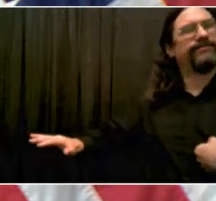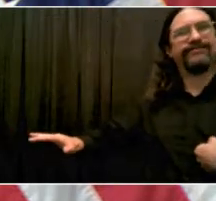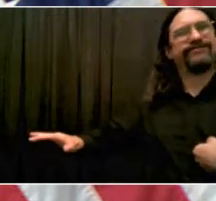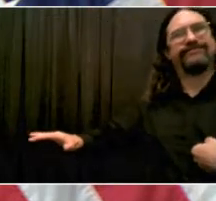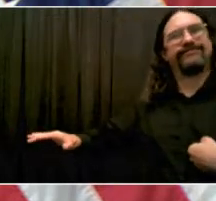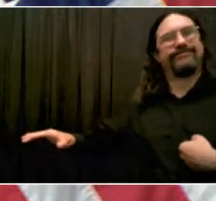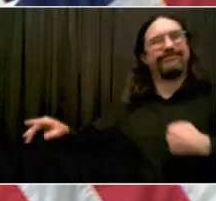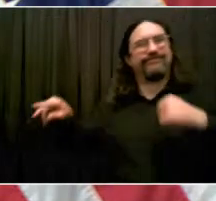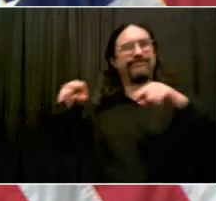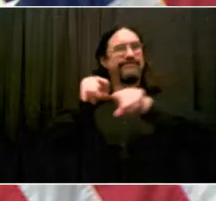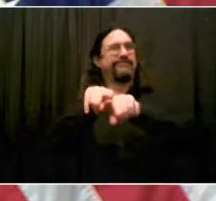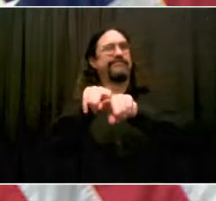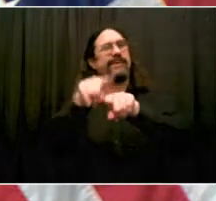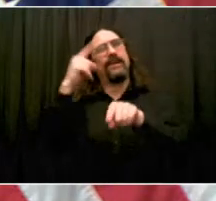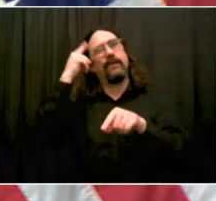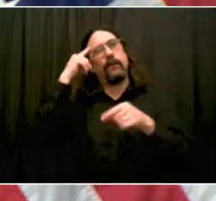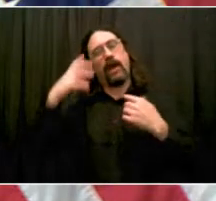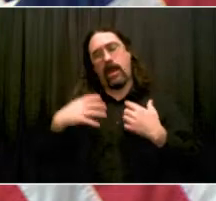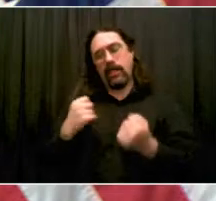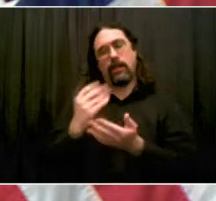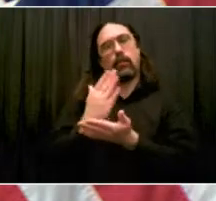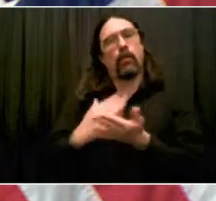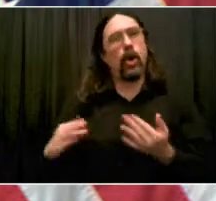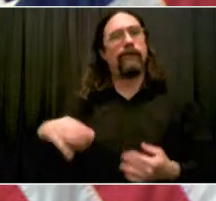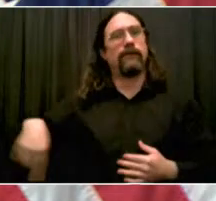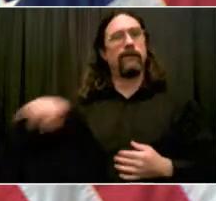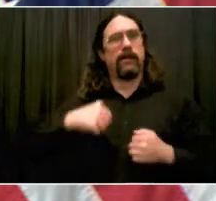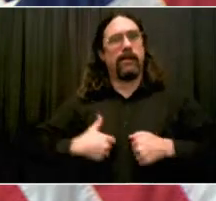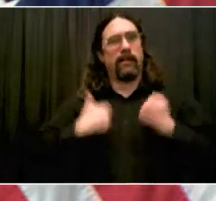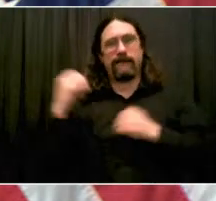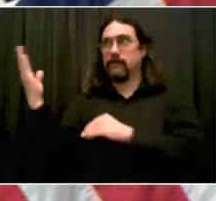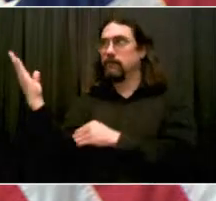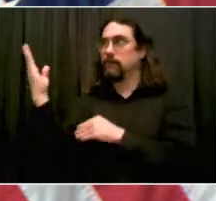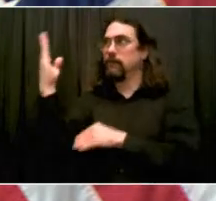you need, New York City, your city, is here for you.